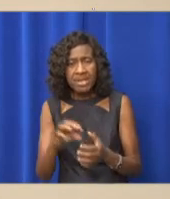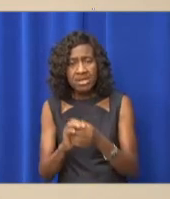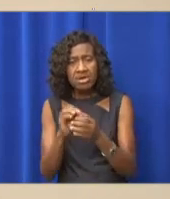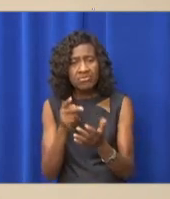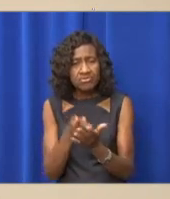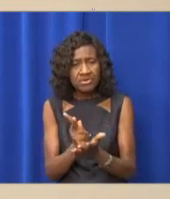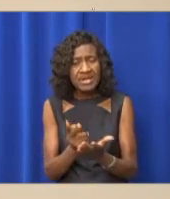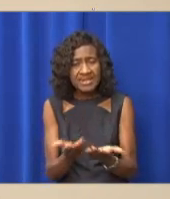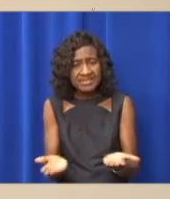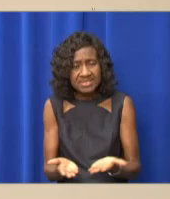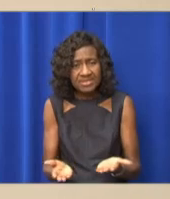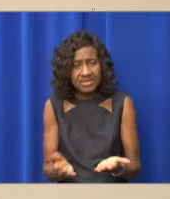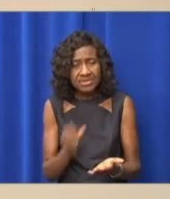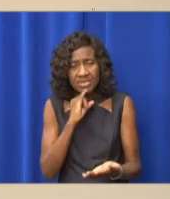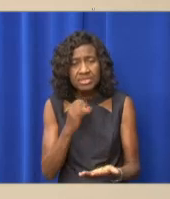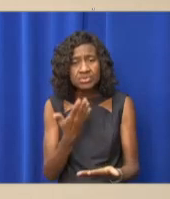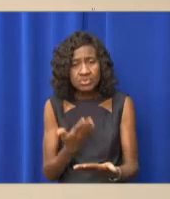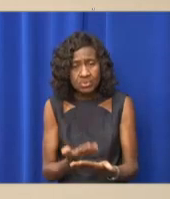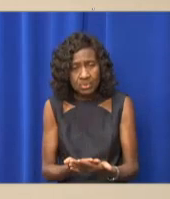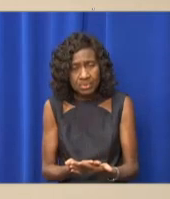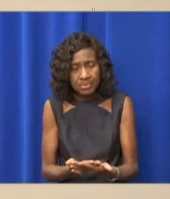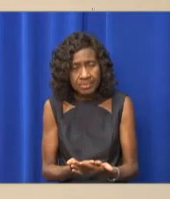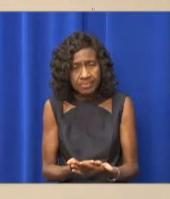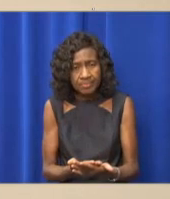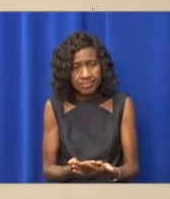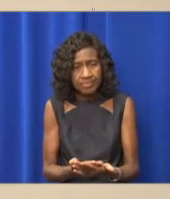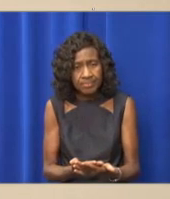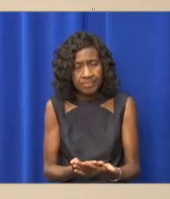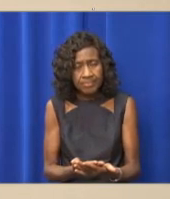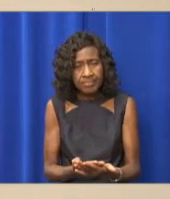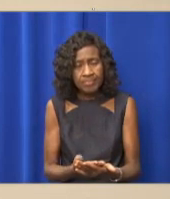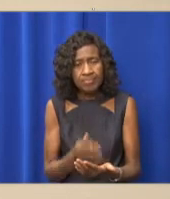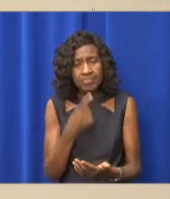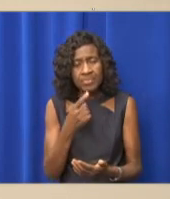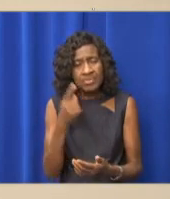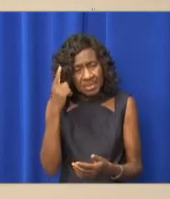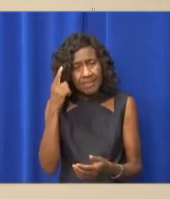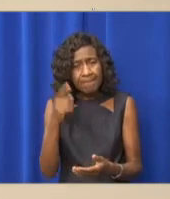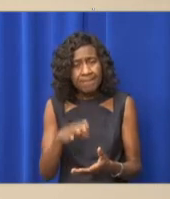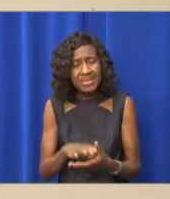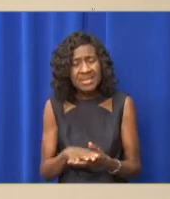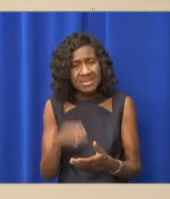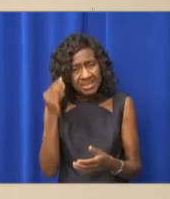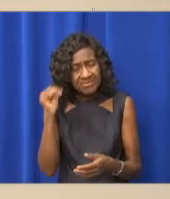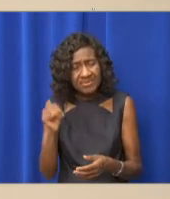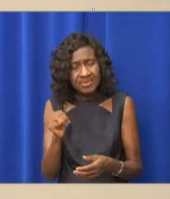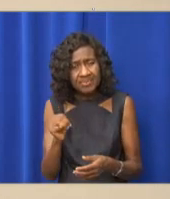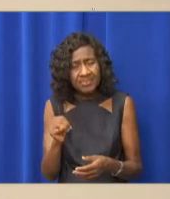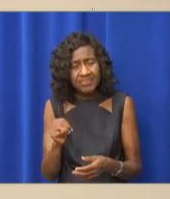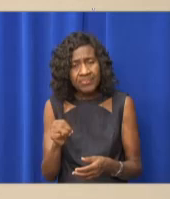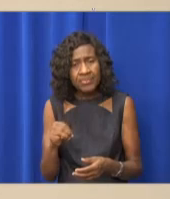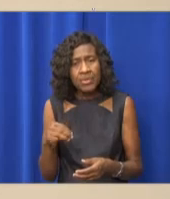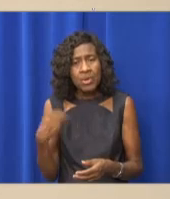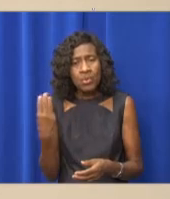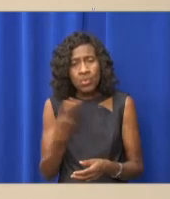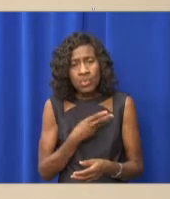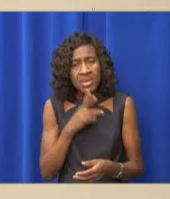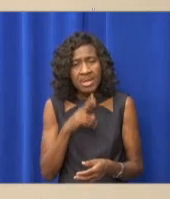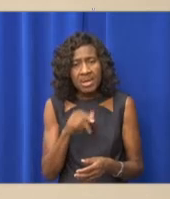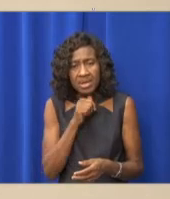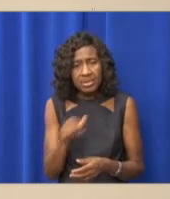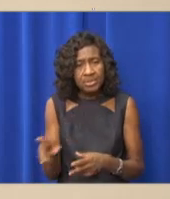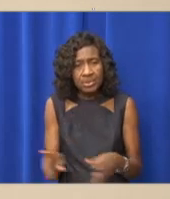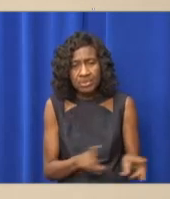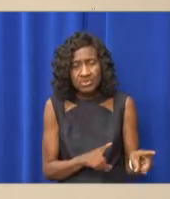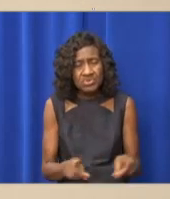please believe me when I say that we are not doing anything, nor would I countenance